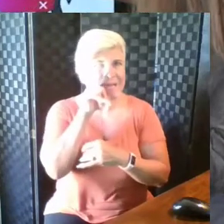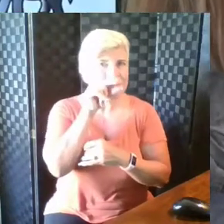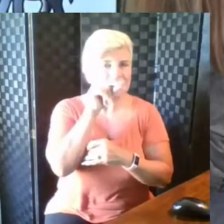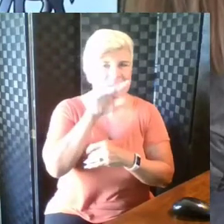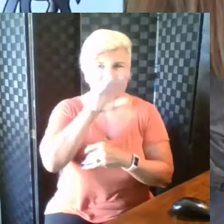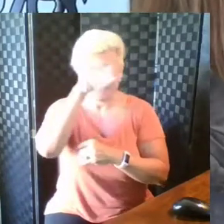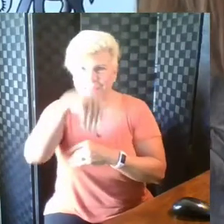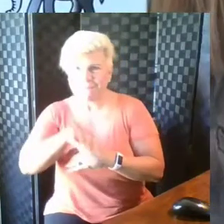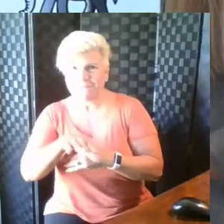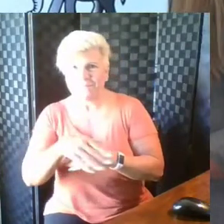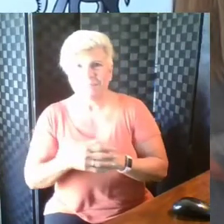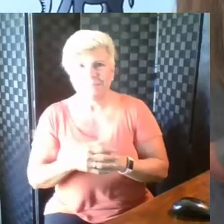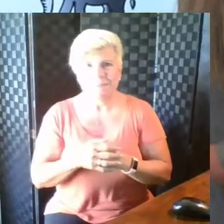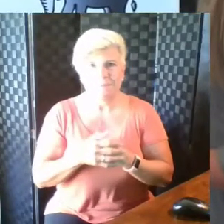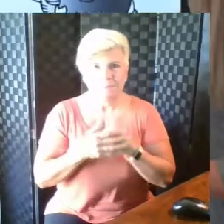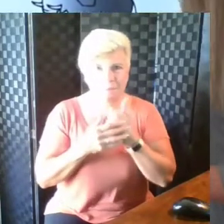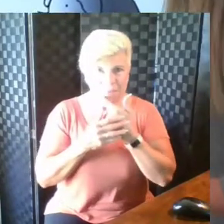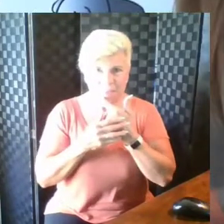and elephants.